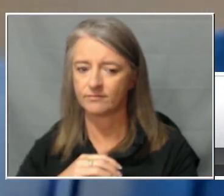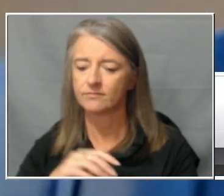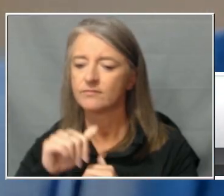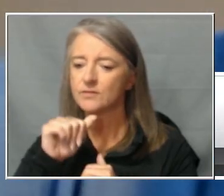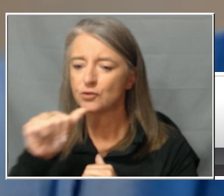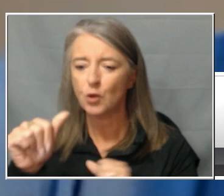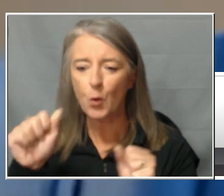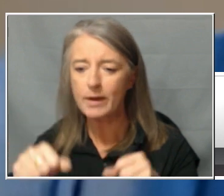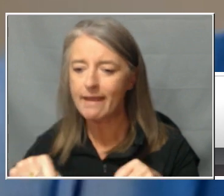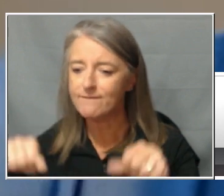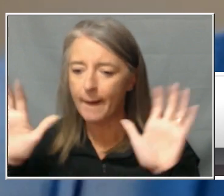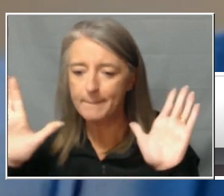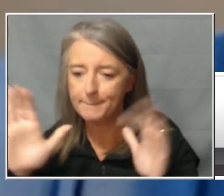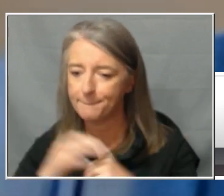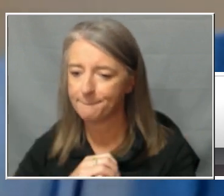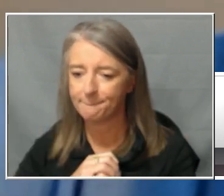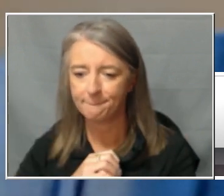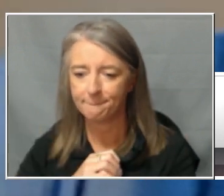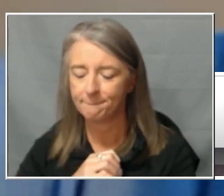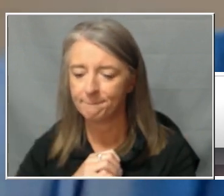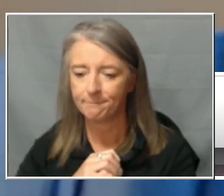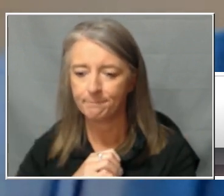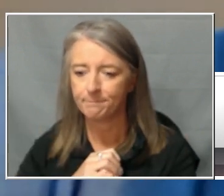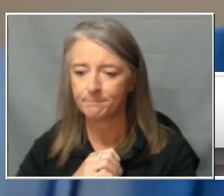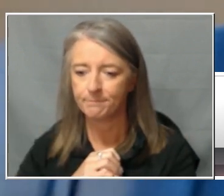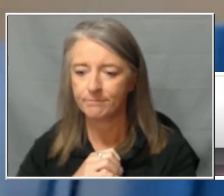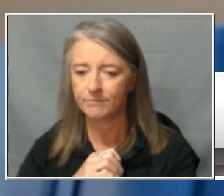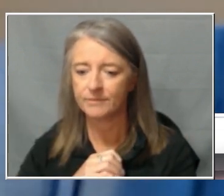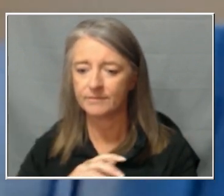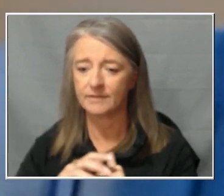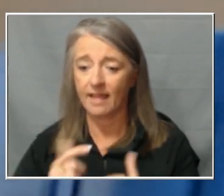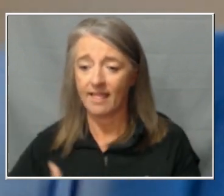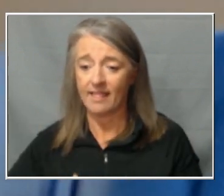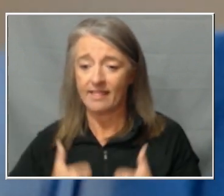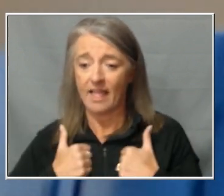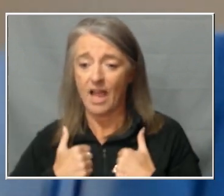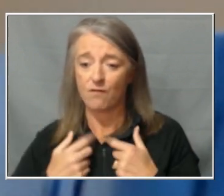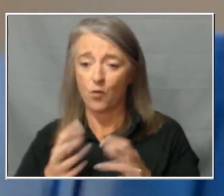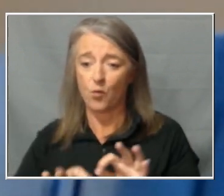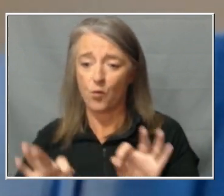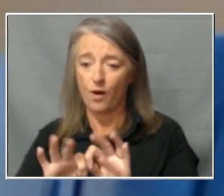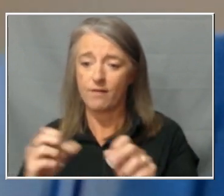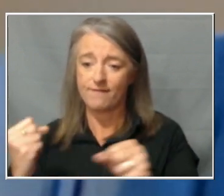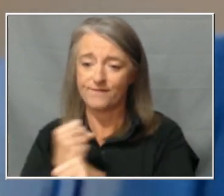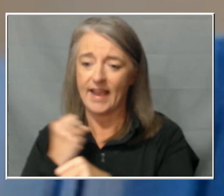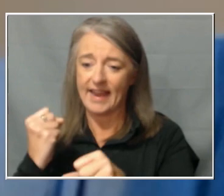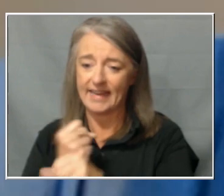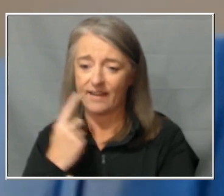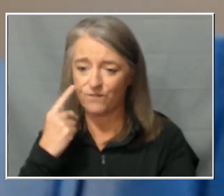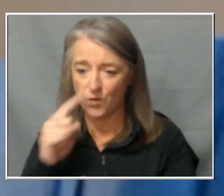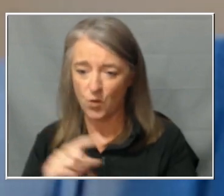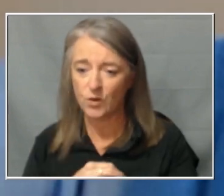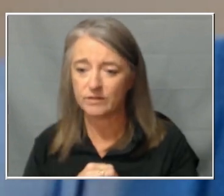Don't give up. It's life is worth fighting for.